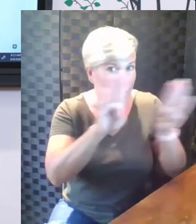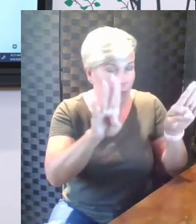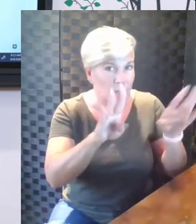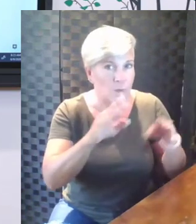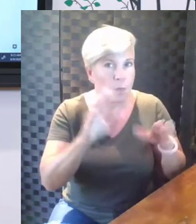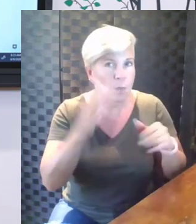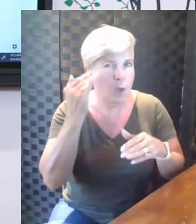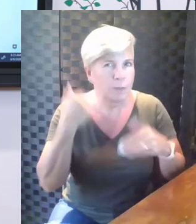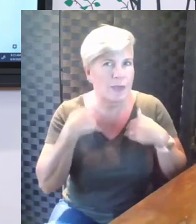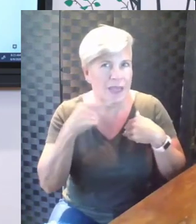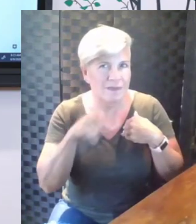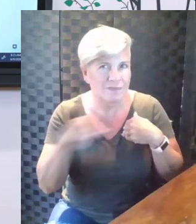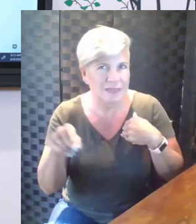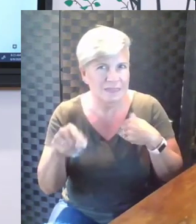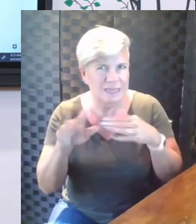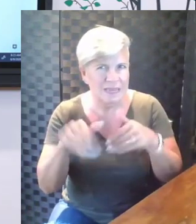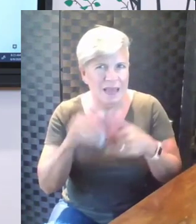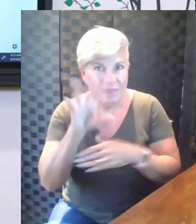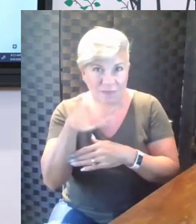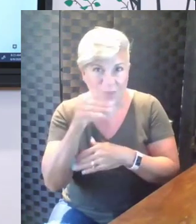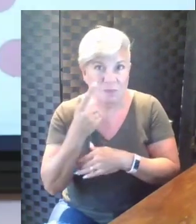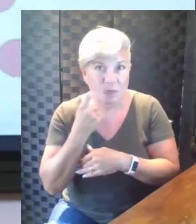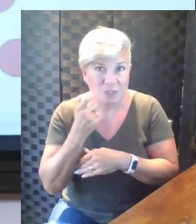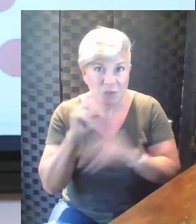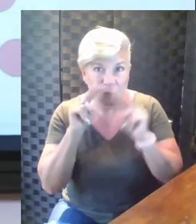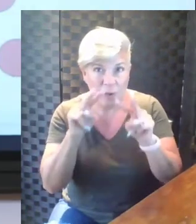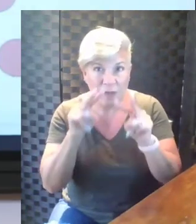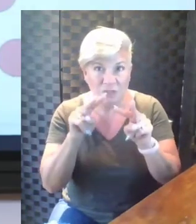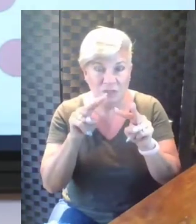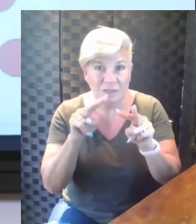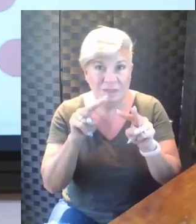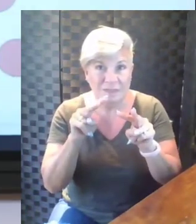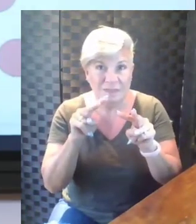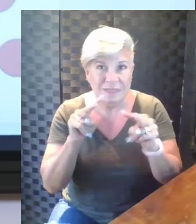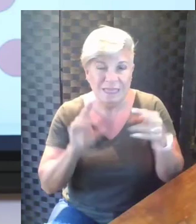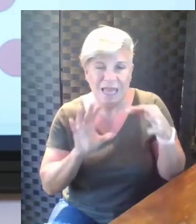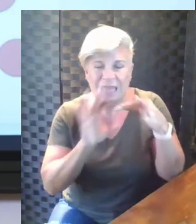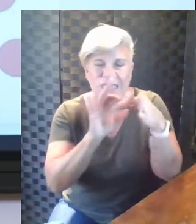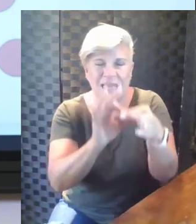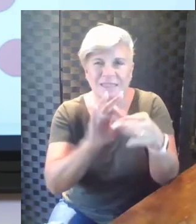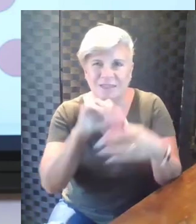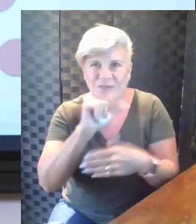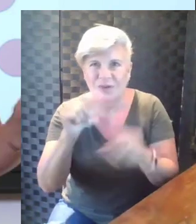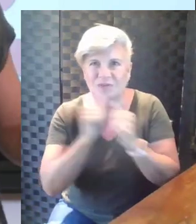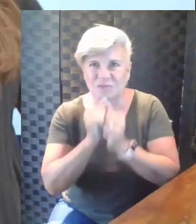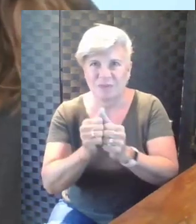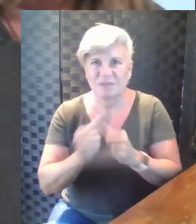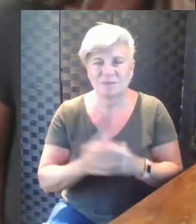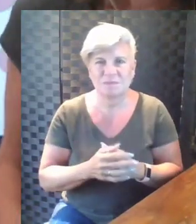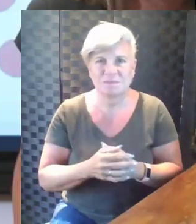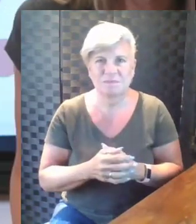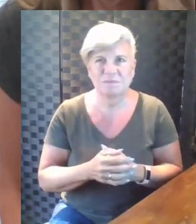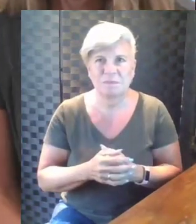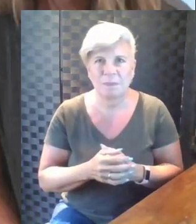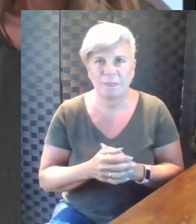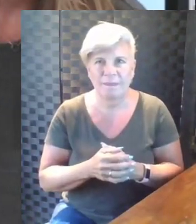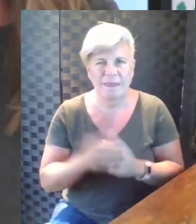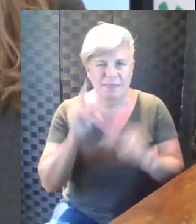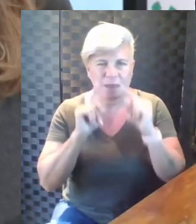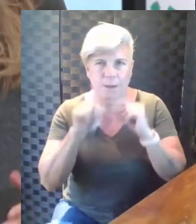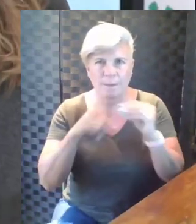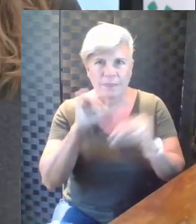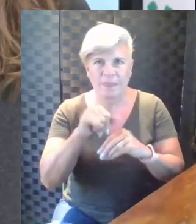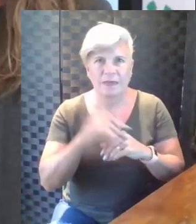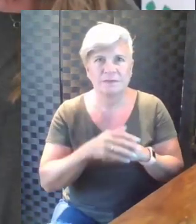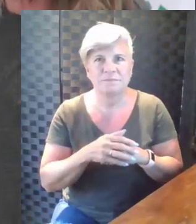we have these and how that video that we just watched on YouTube ties everything together, okay? So be thinking about that as we